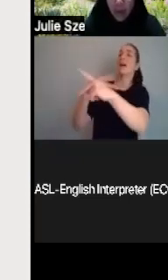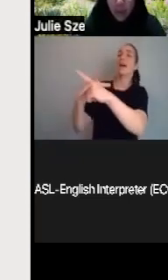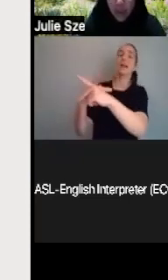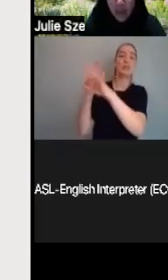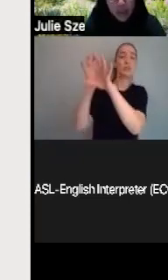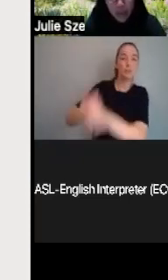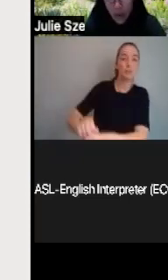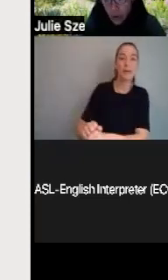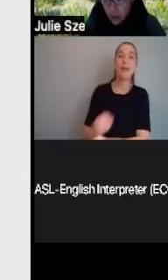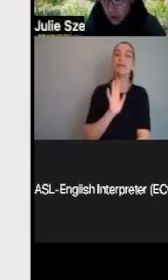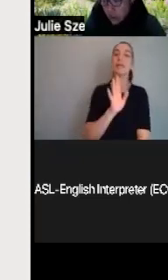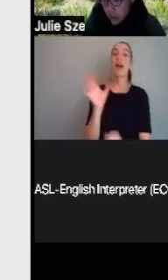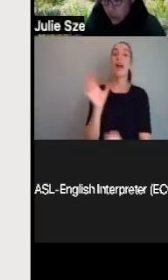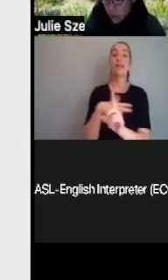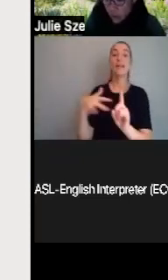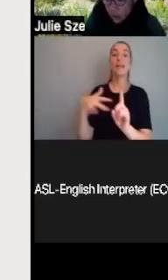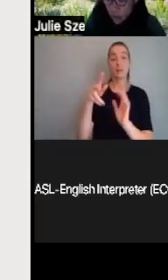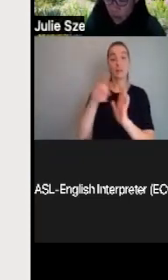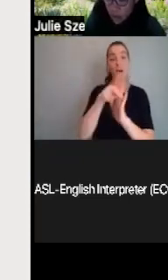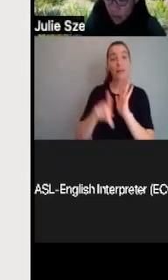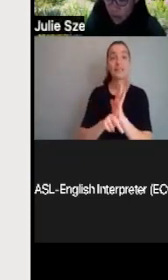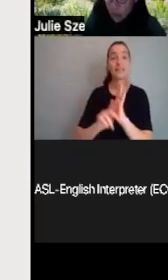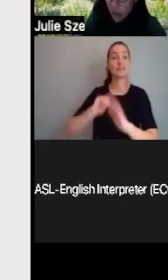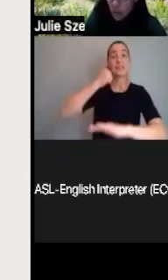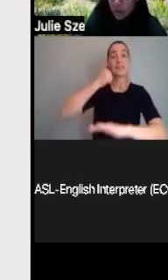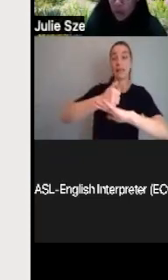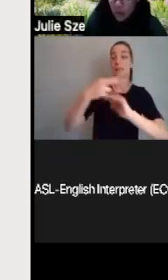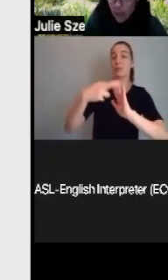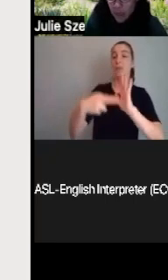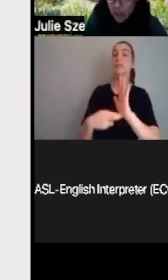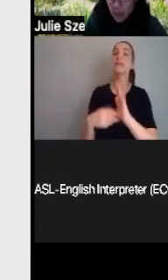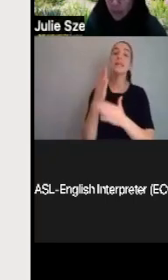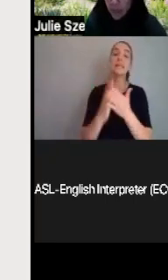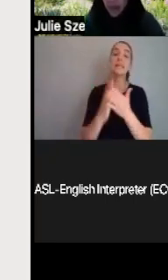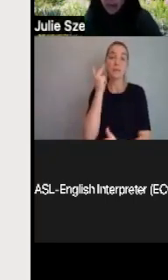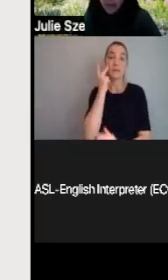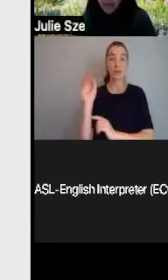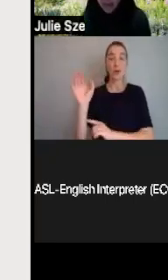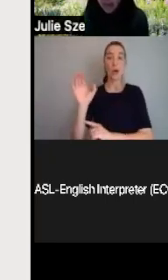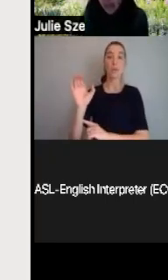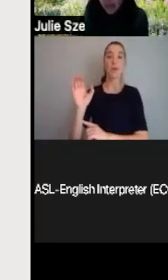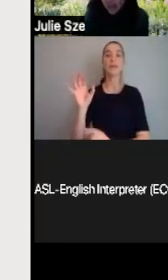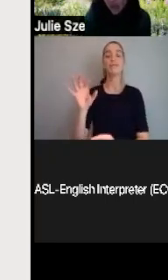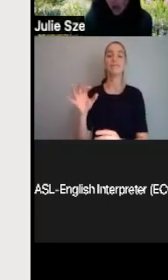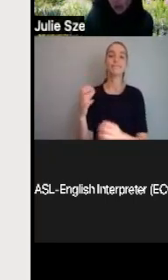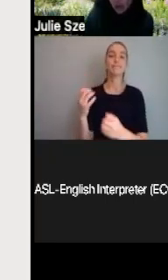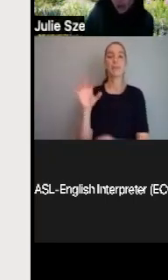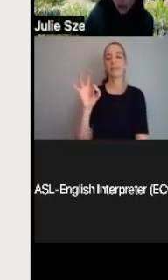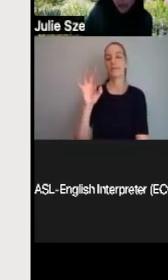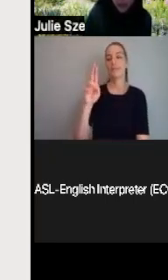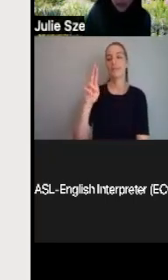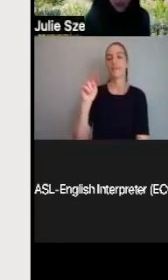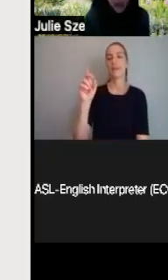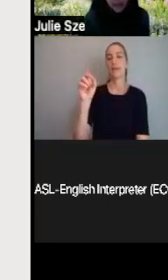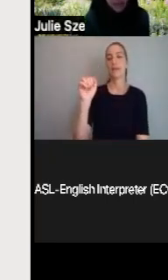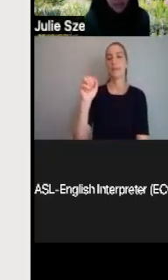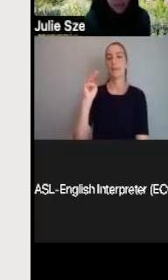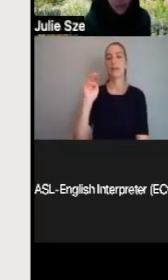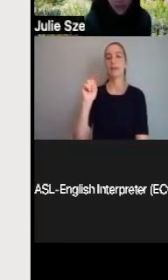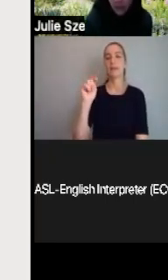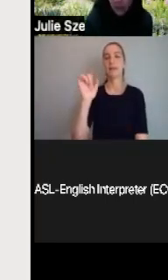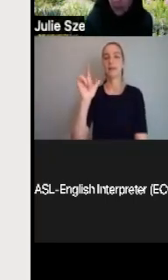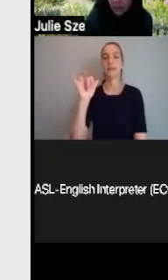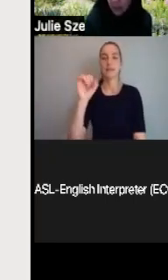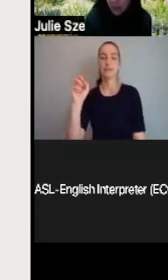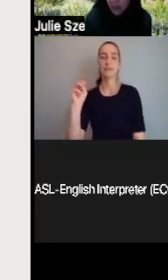um, which has been called, and some of you are familiar with this term, carbon fundamentalism. And the simplification of carbon neutrality is a proxy for